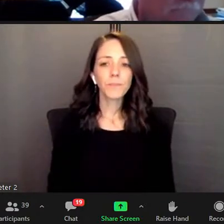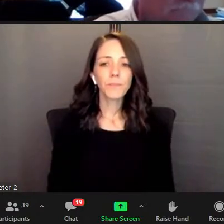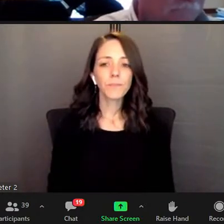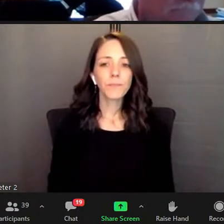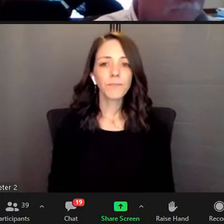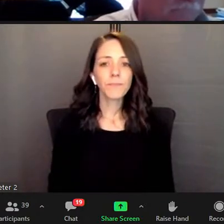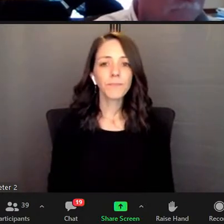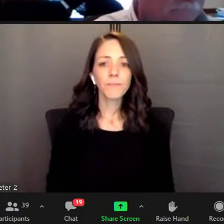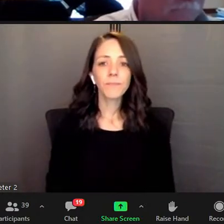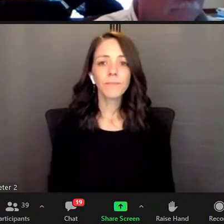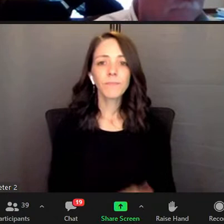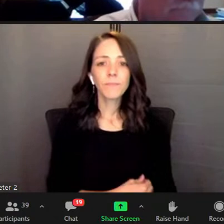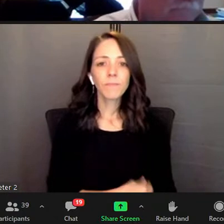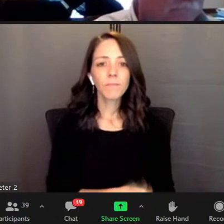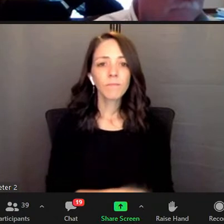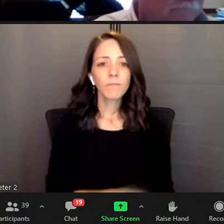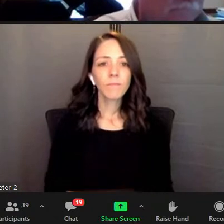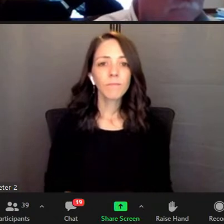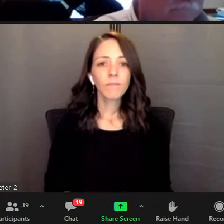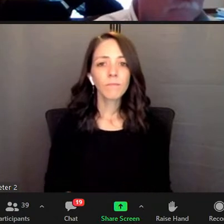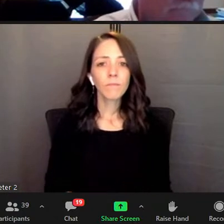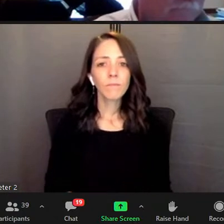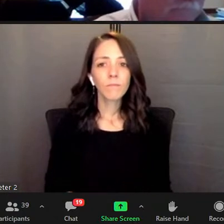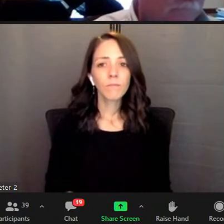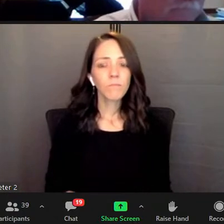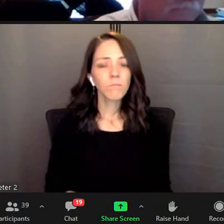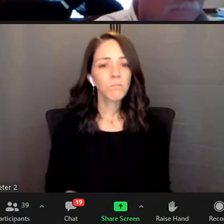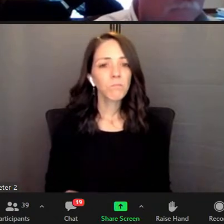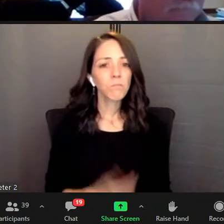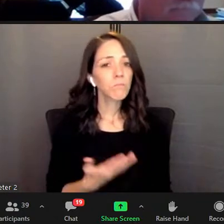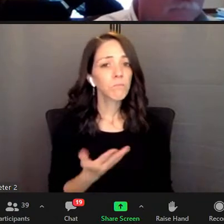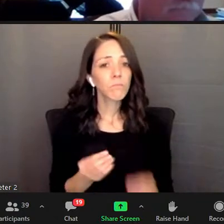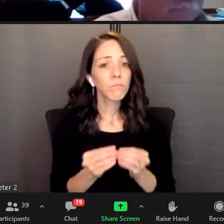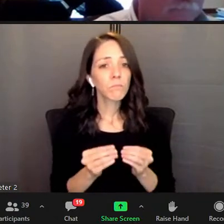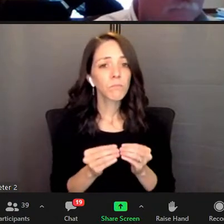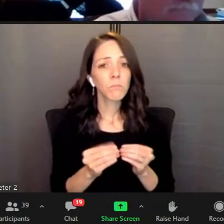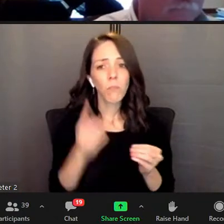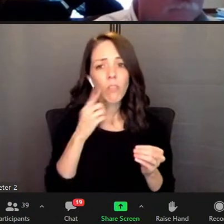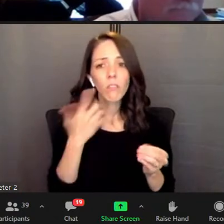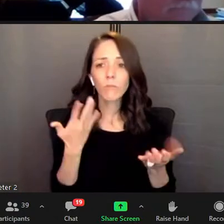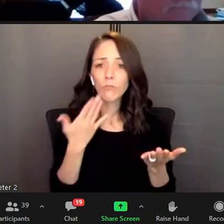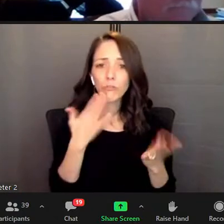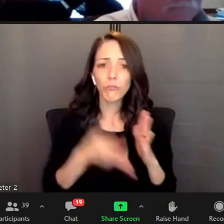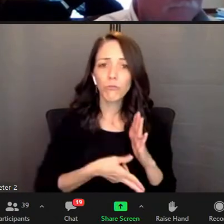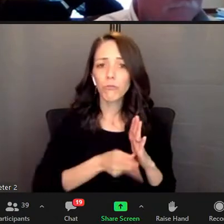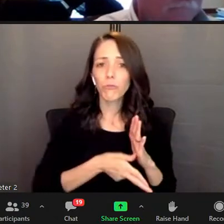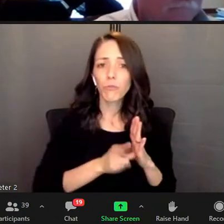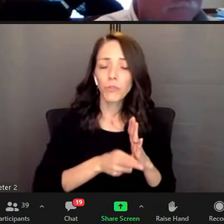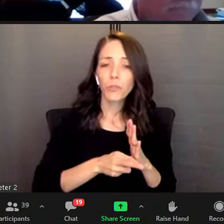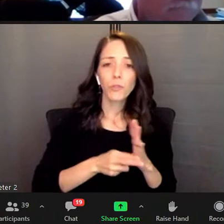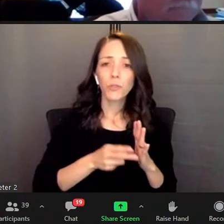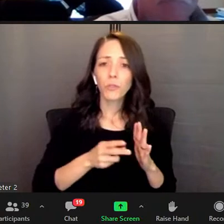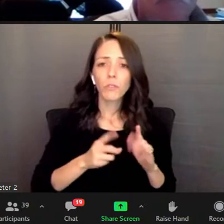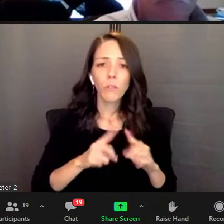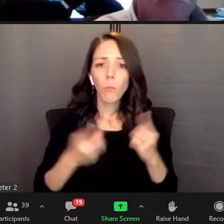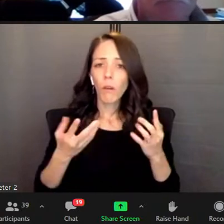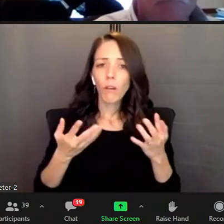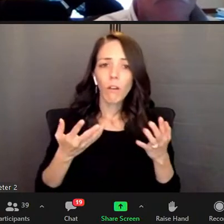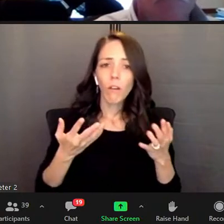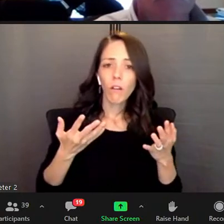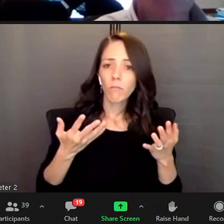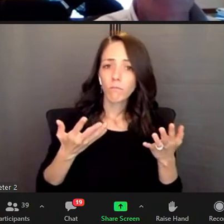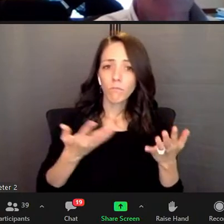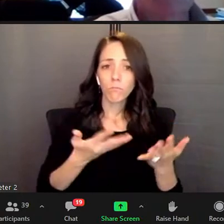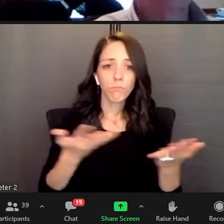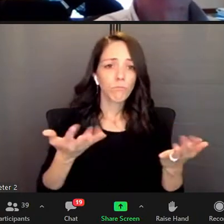topic? I think we've given a good overview, but I don't want to move on without offering